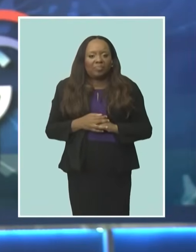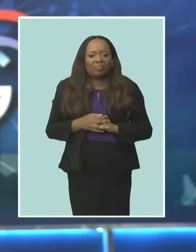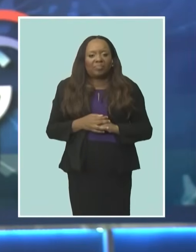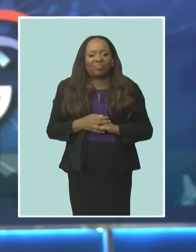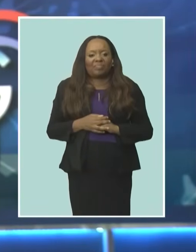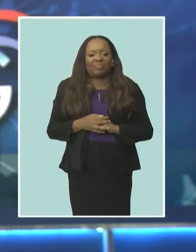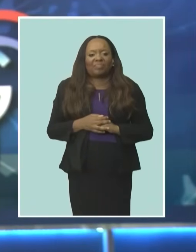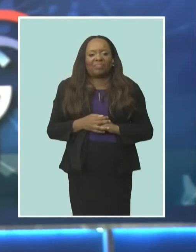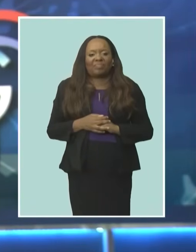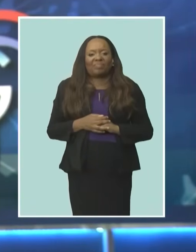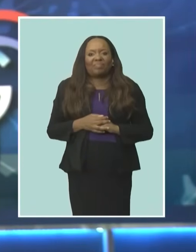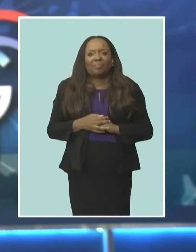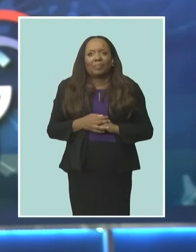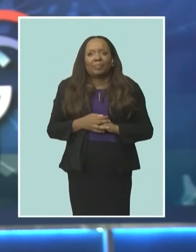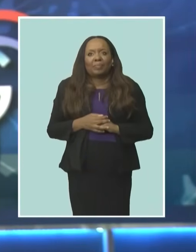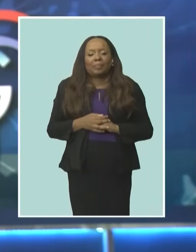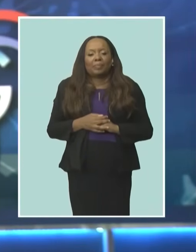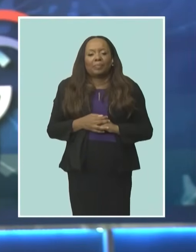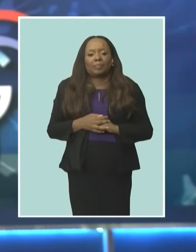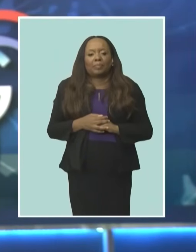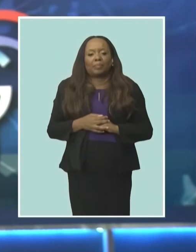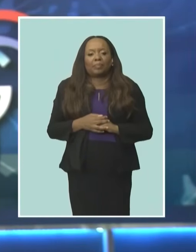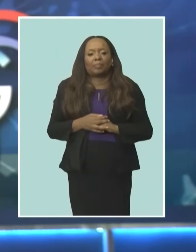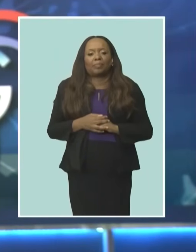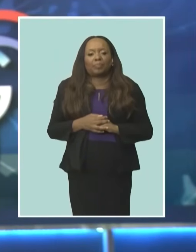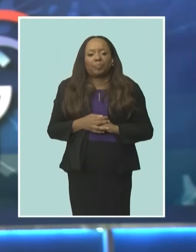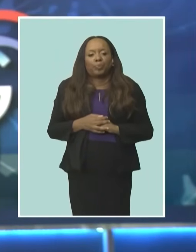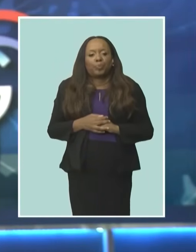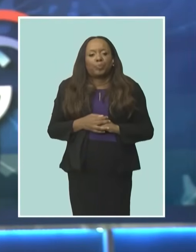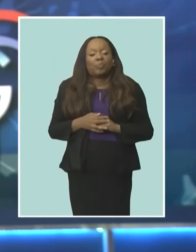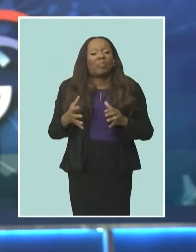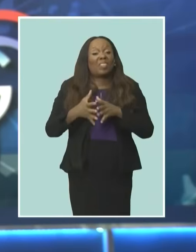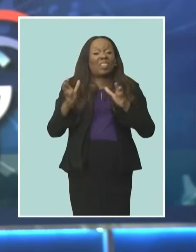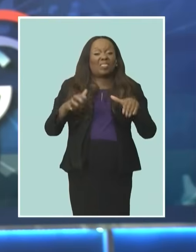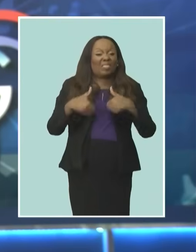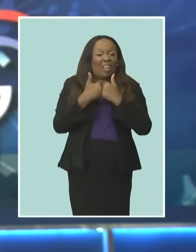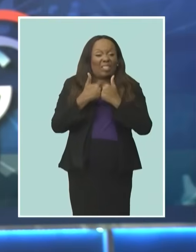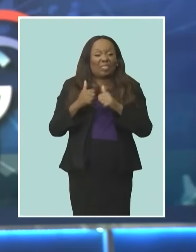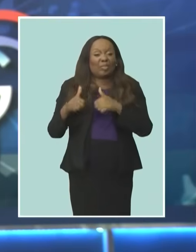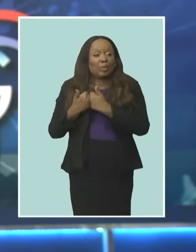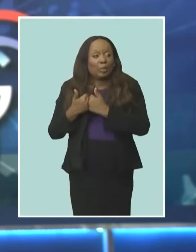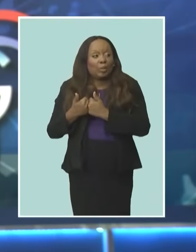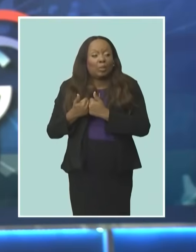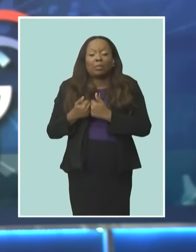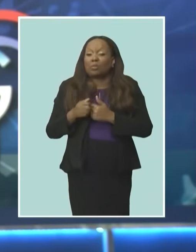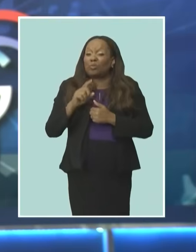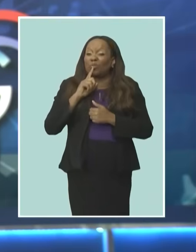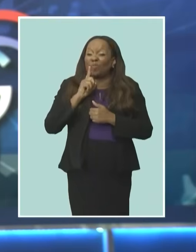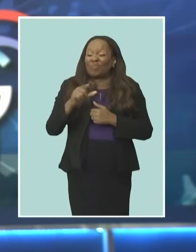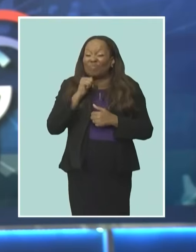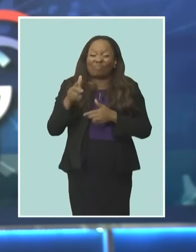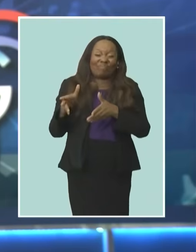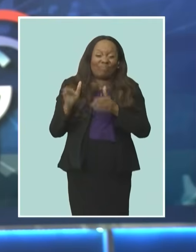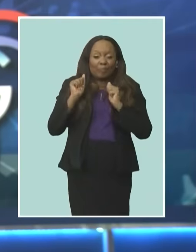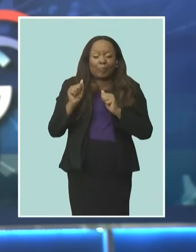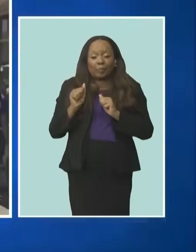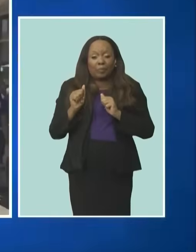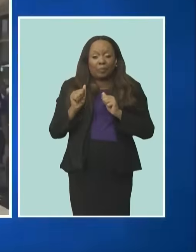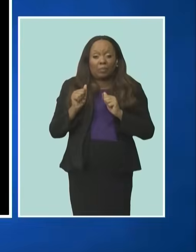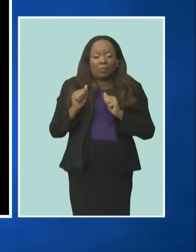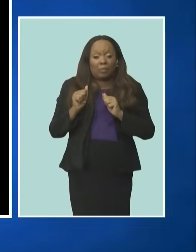Well, the fire chief also noted that a number of challenges presented themselves which would impact response time.